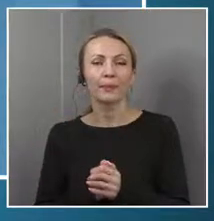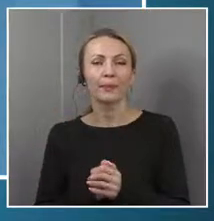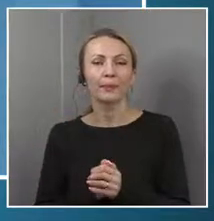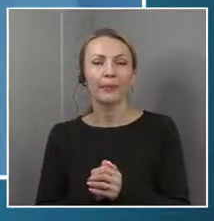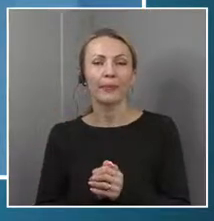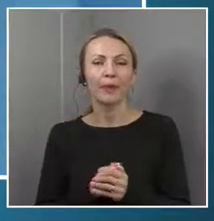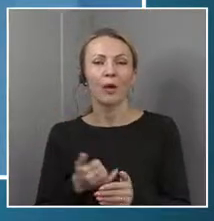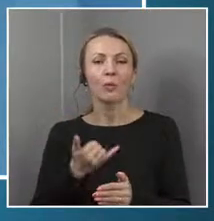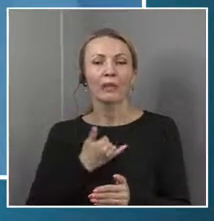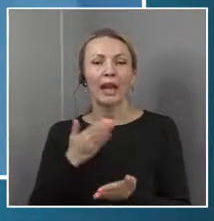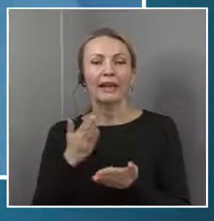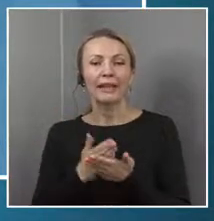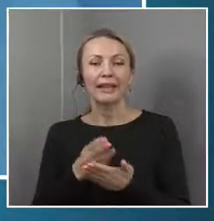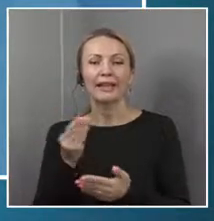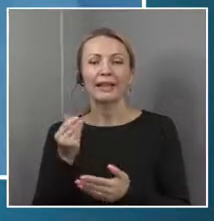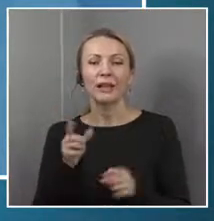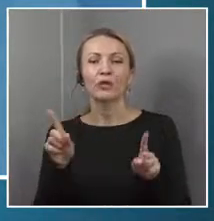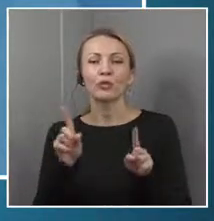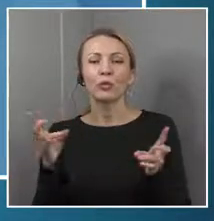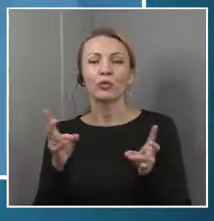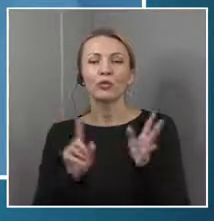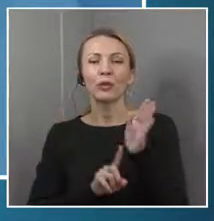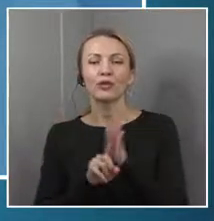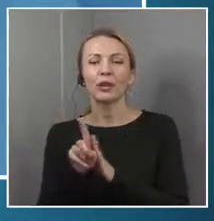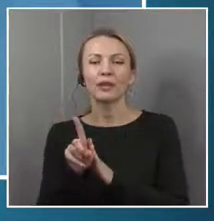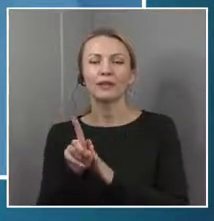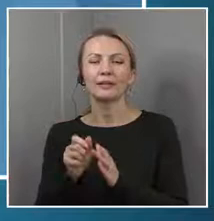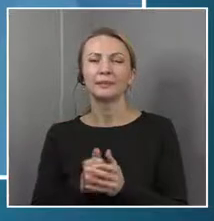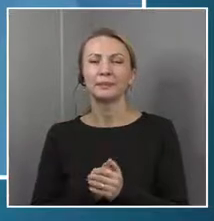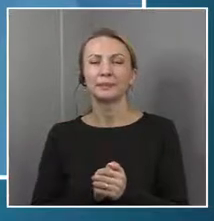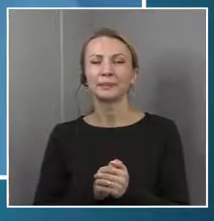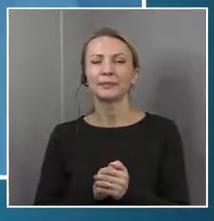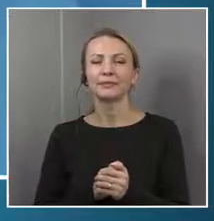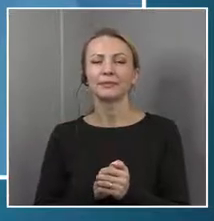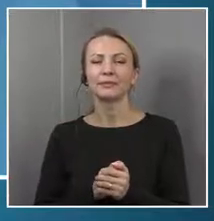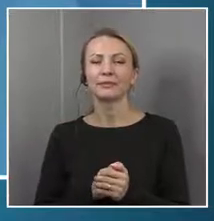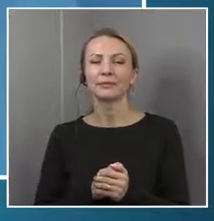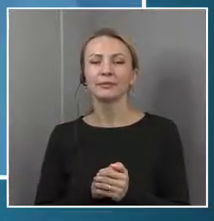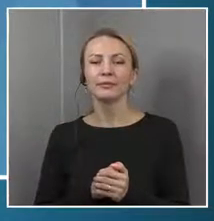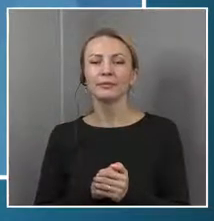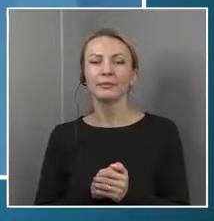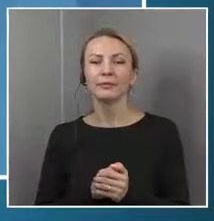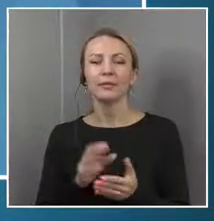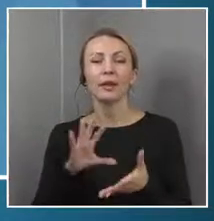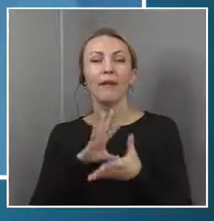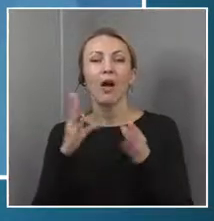collecting art. If I do have money, what should I do?